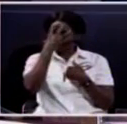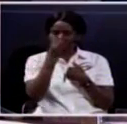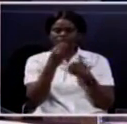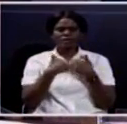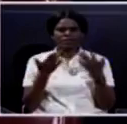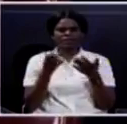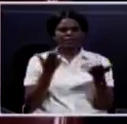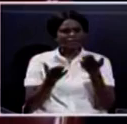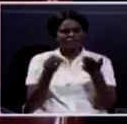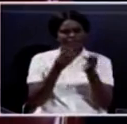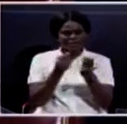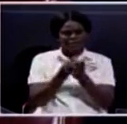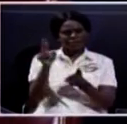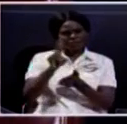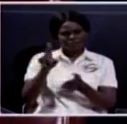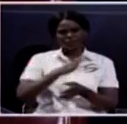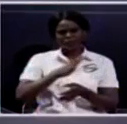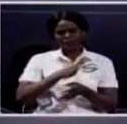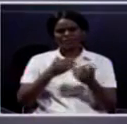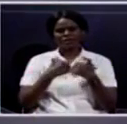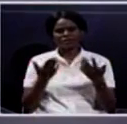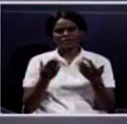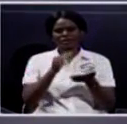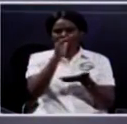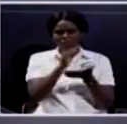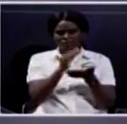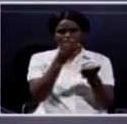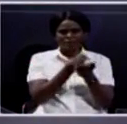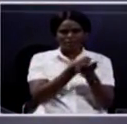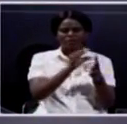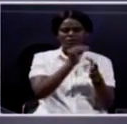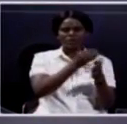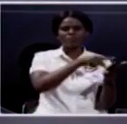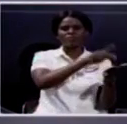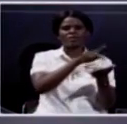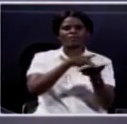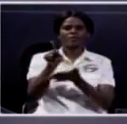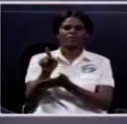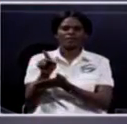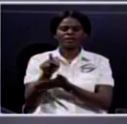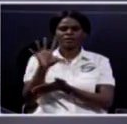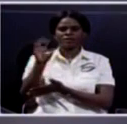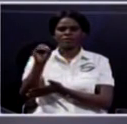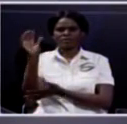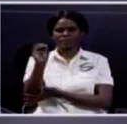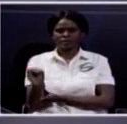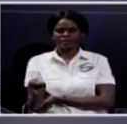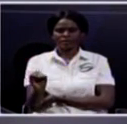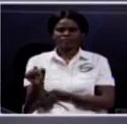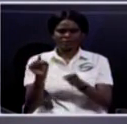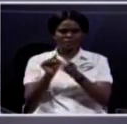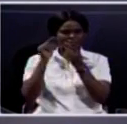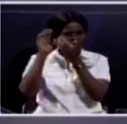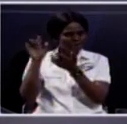been abused. It hasn't been- How can you justify that you reduce the funding or the fees by more than 50% and you expect the